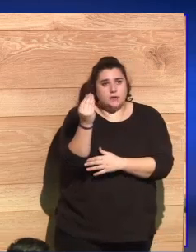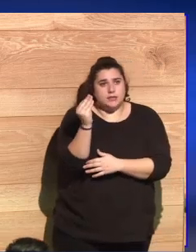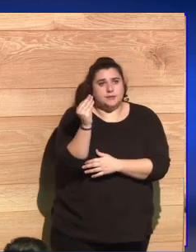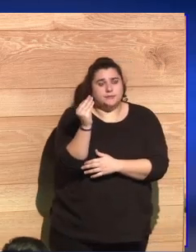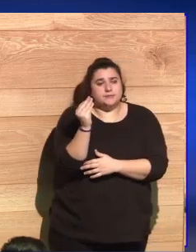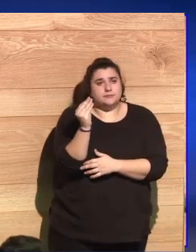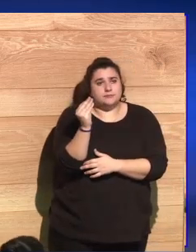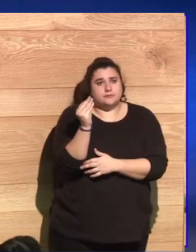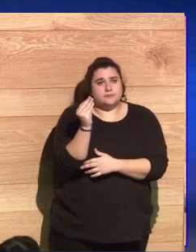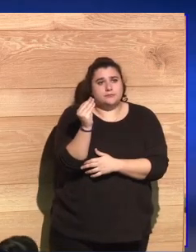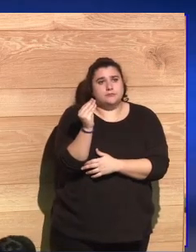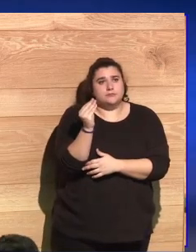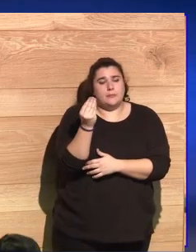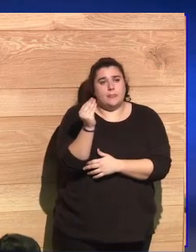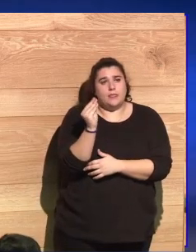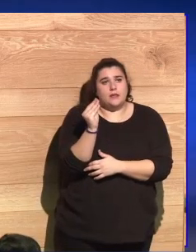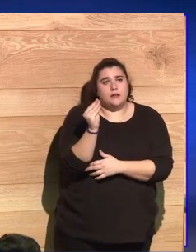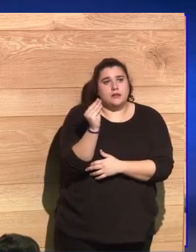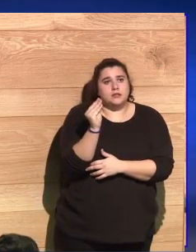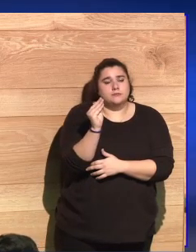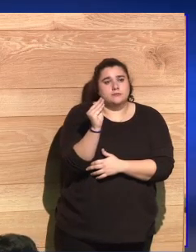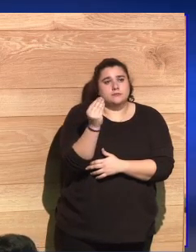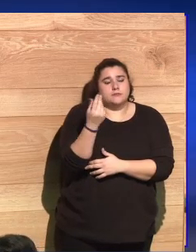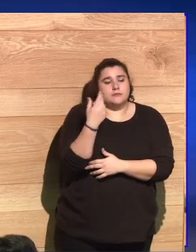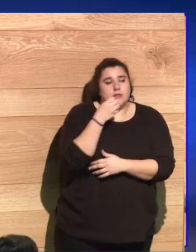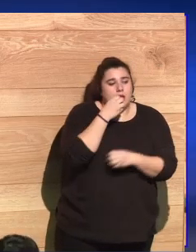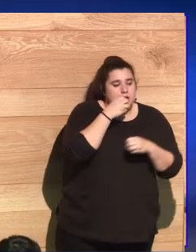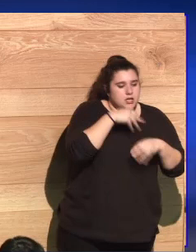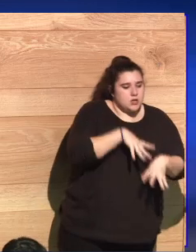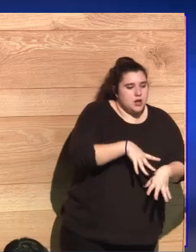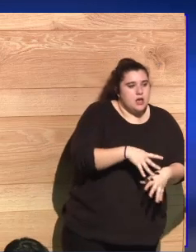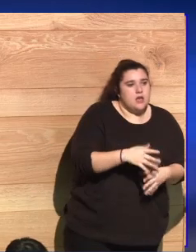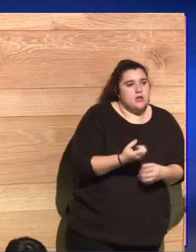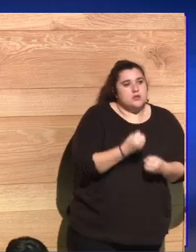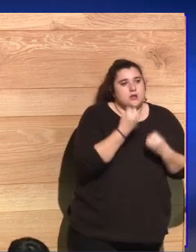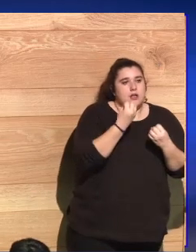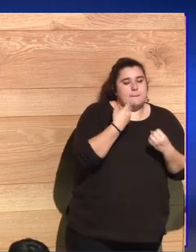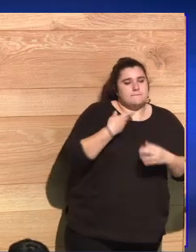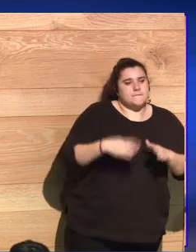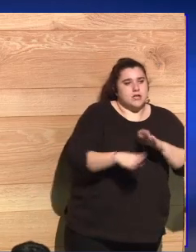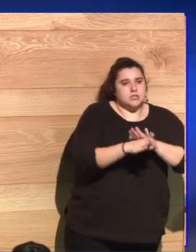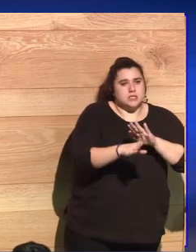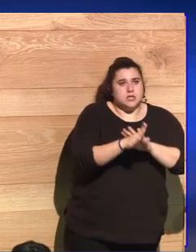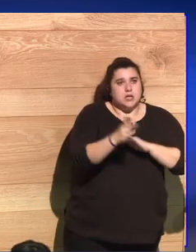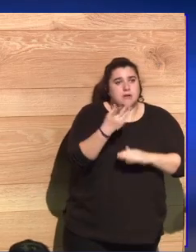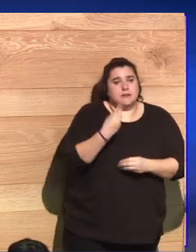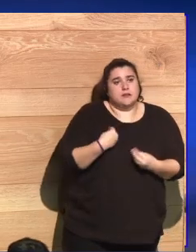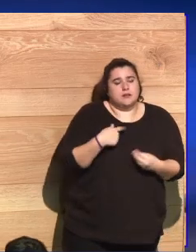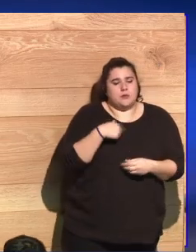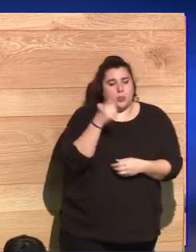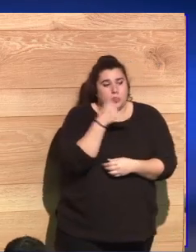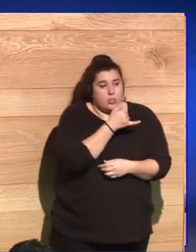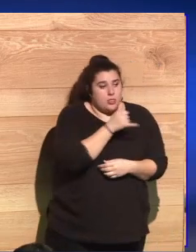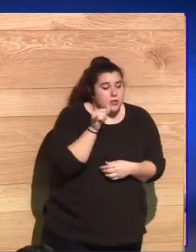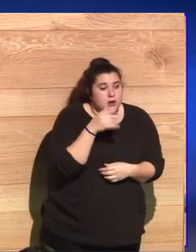read these stories by people who have survived drugs. It's one of the reasons that I ended up getting into